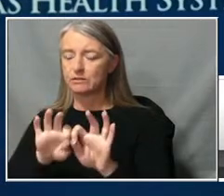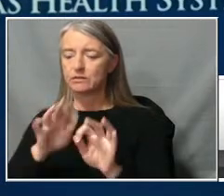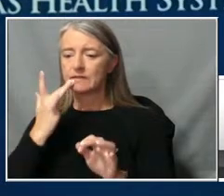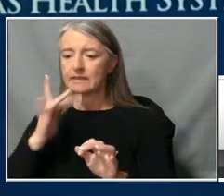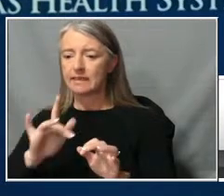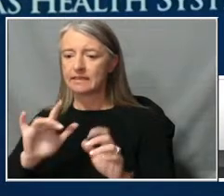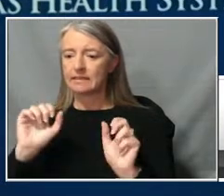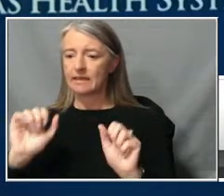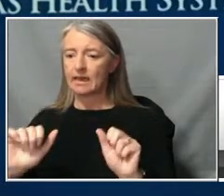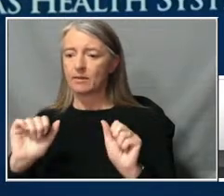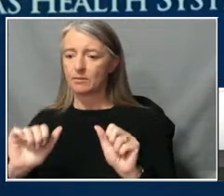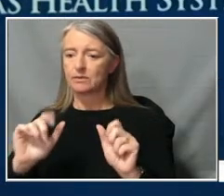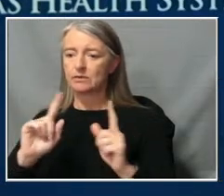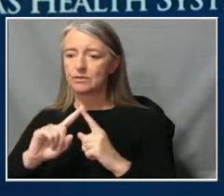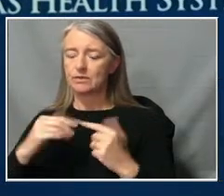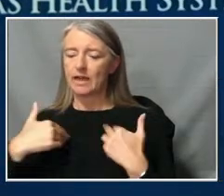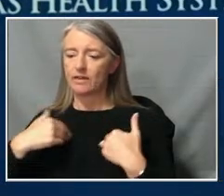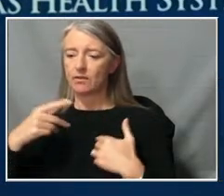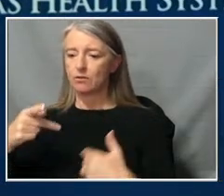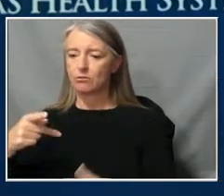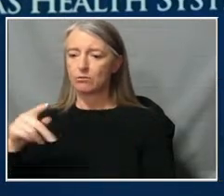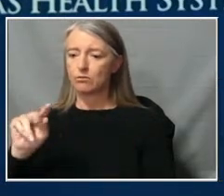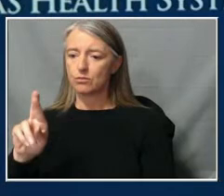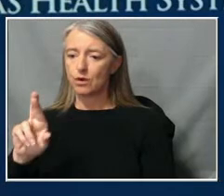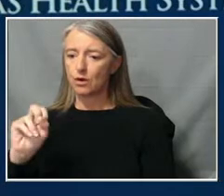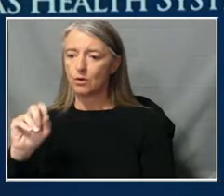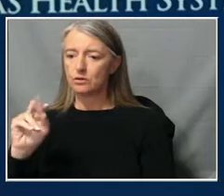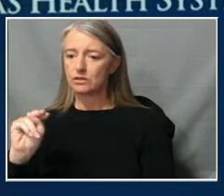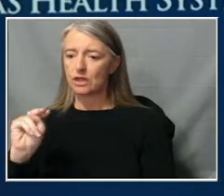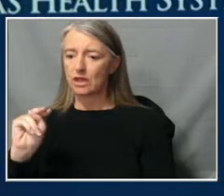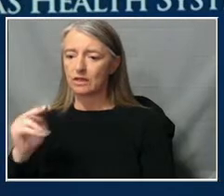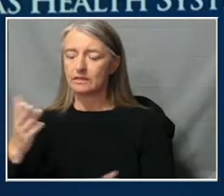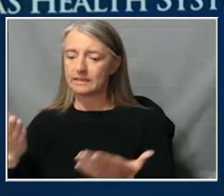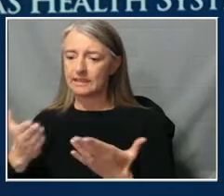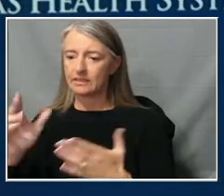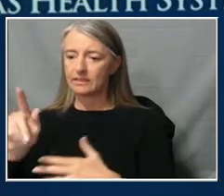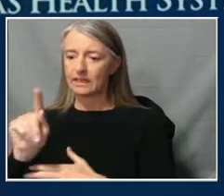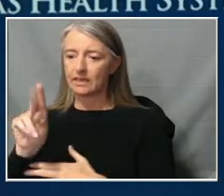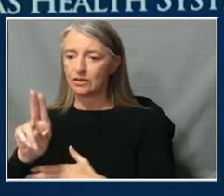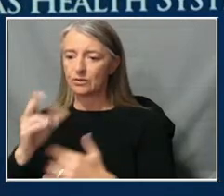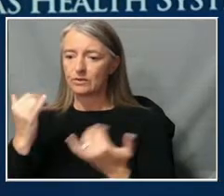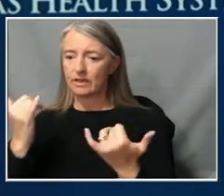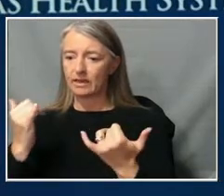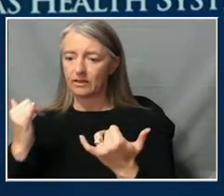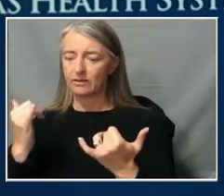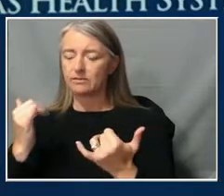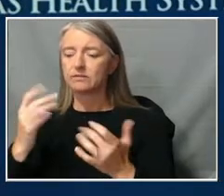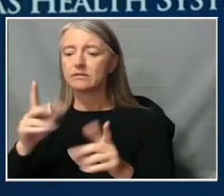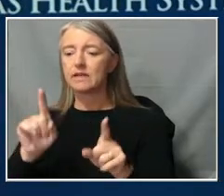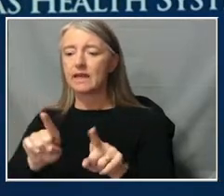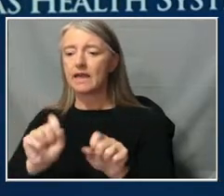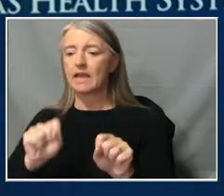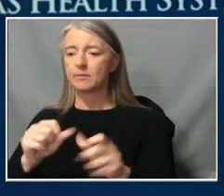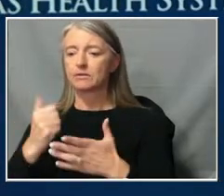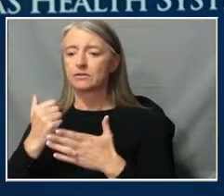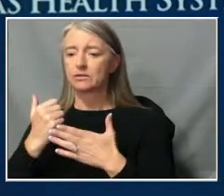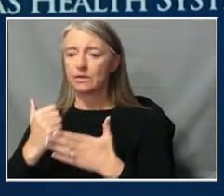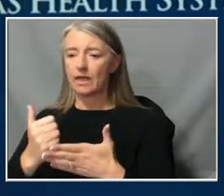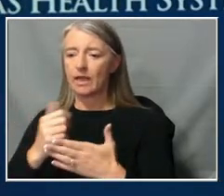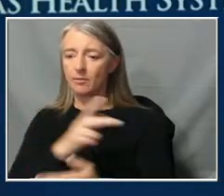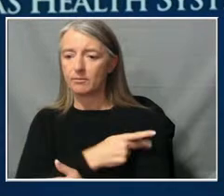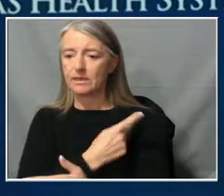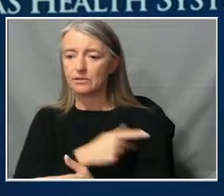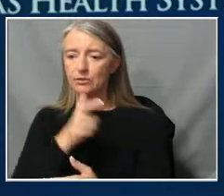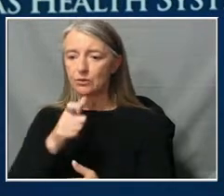been able to have a proton unit on campus now, and to be able to treat prostate cancer patients